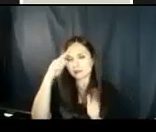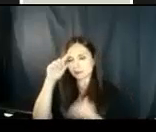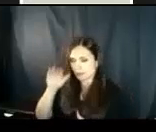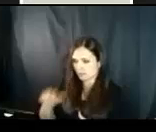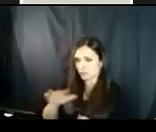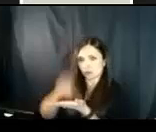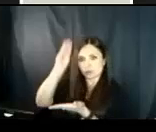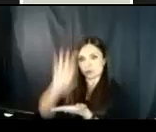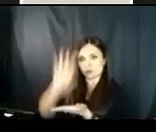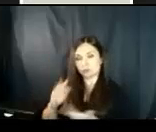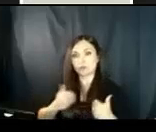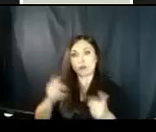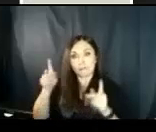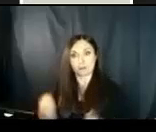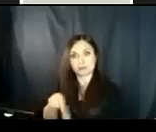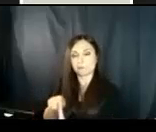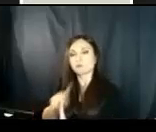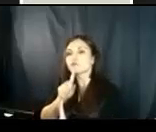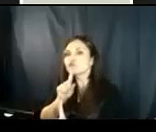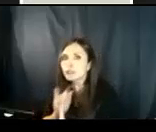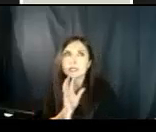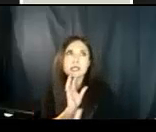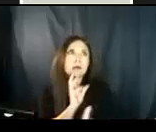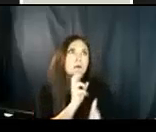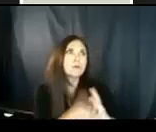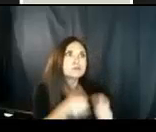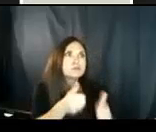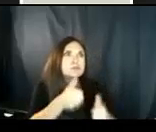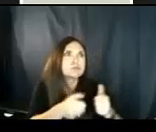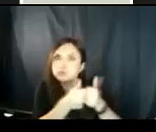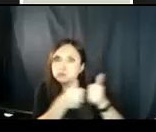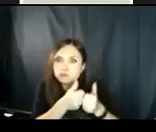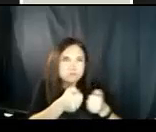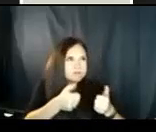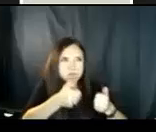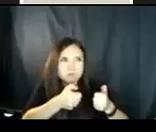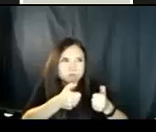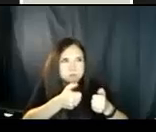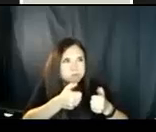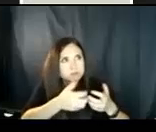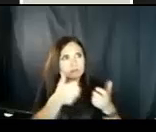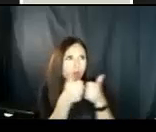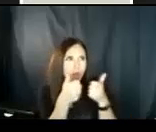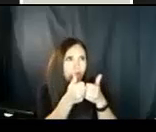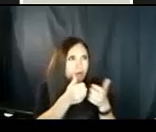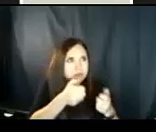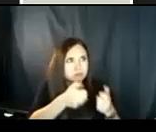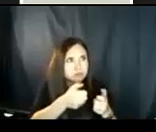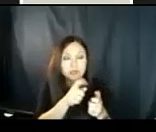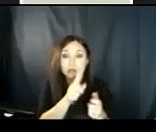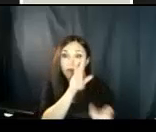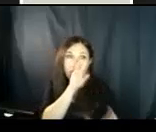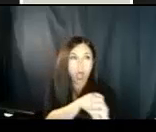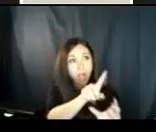student, a young person that is really engaged in a video game. Okay, they're truly engaged, 100%.